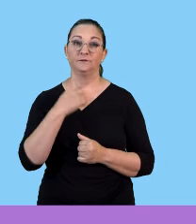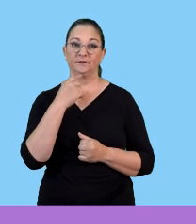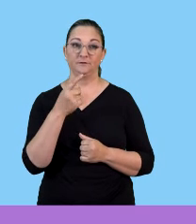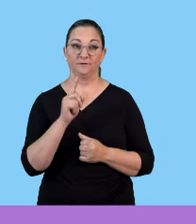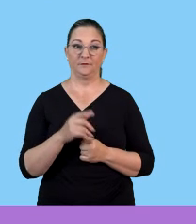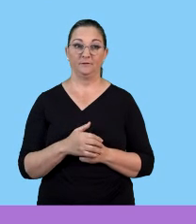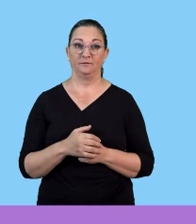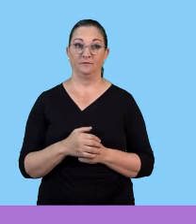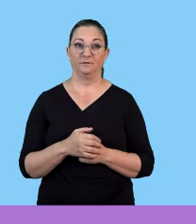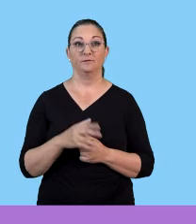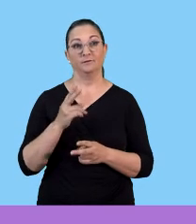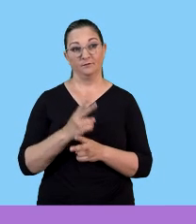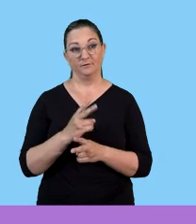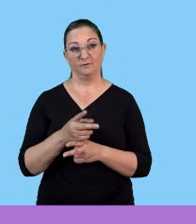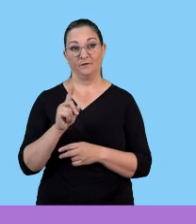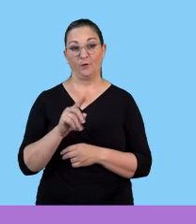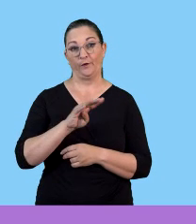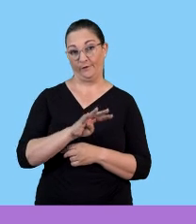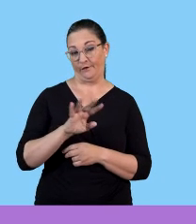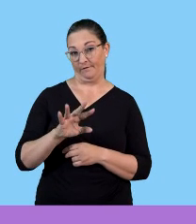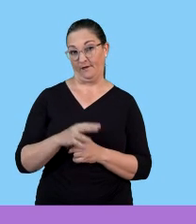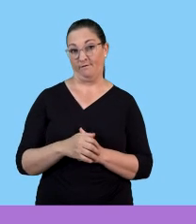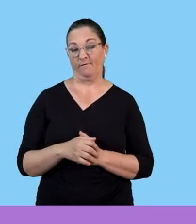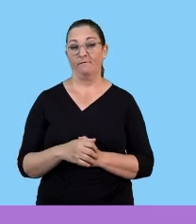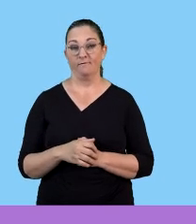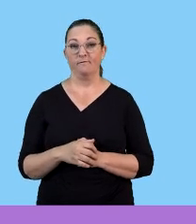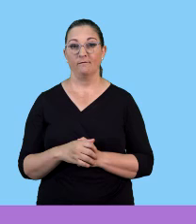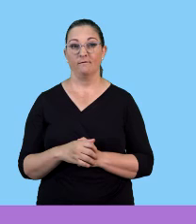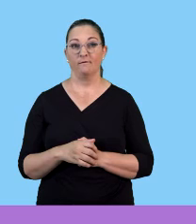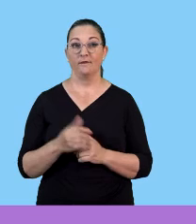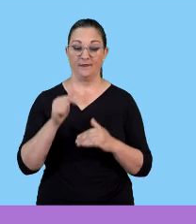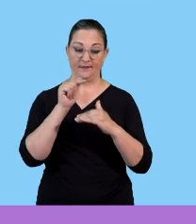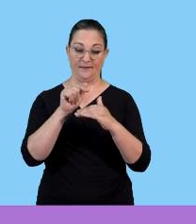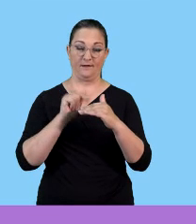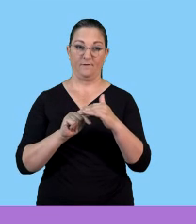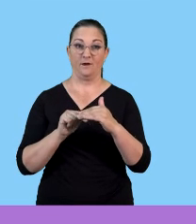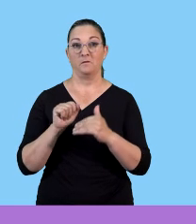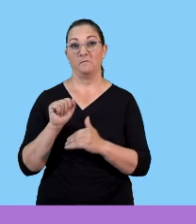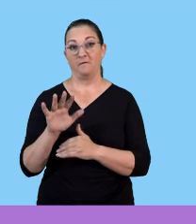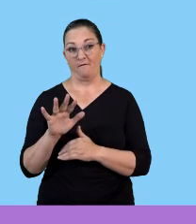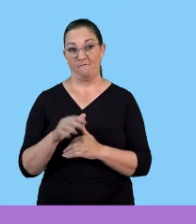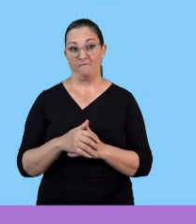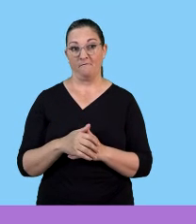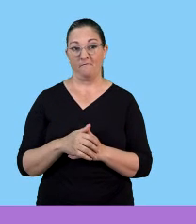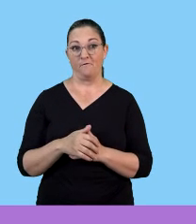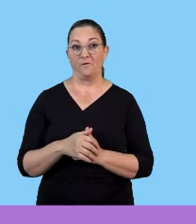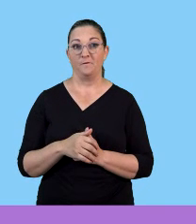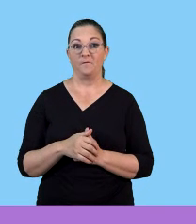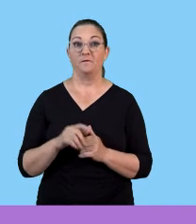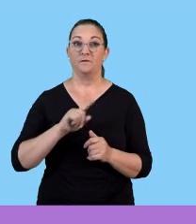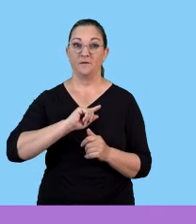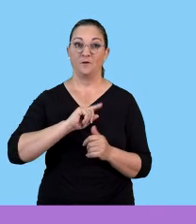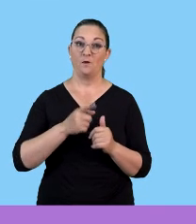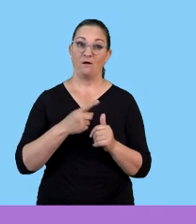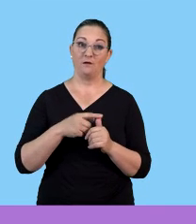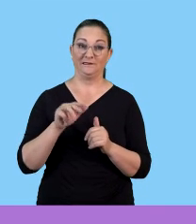all right, we're going to say, again, it's 45. All right, we divide that by 5